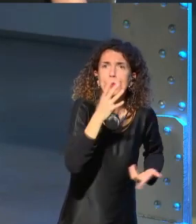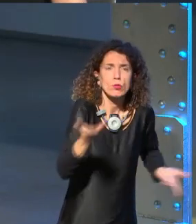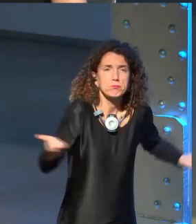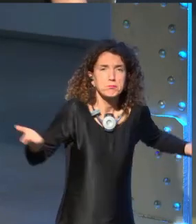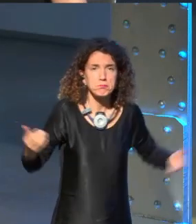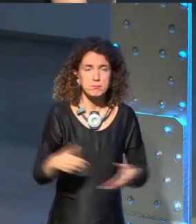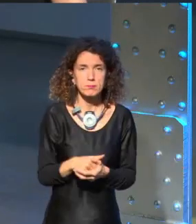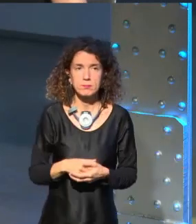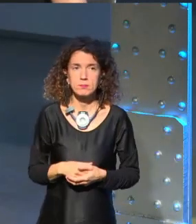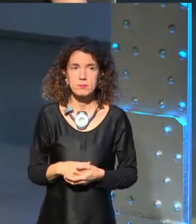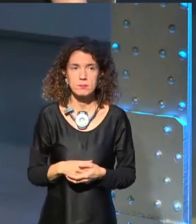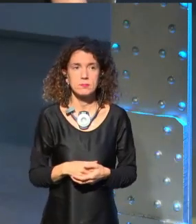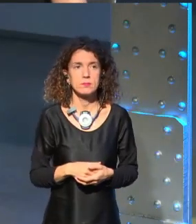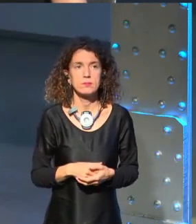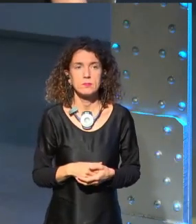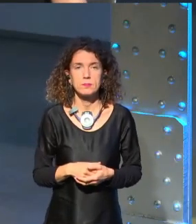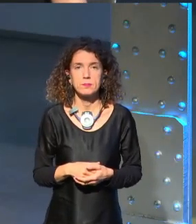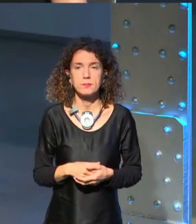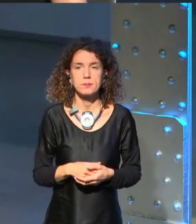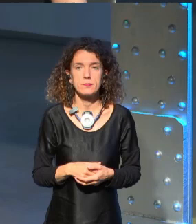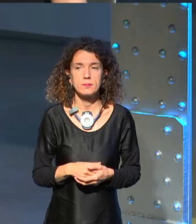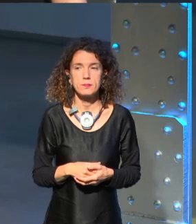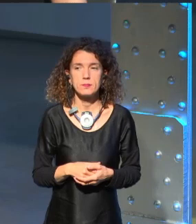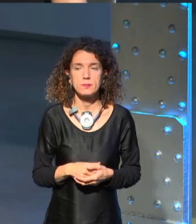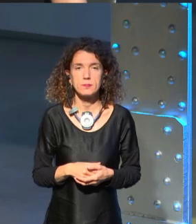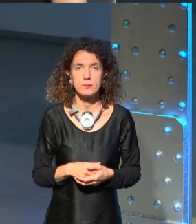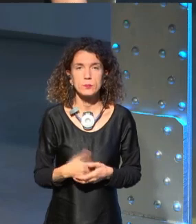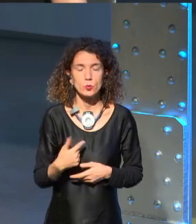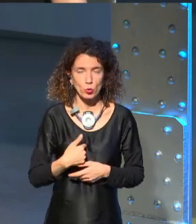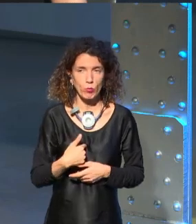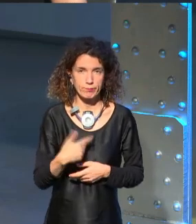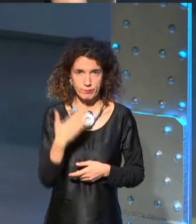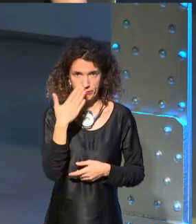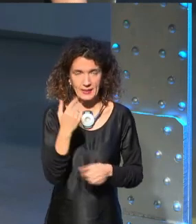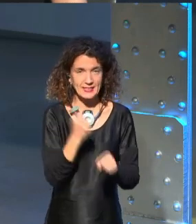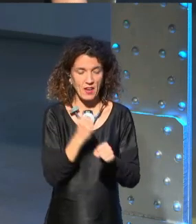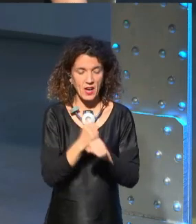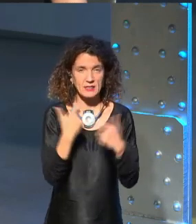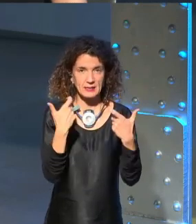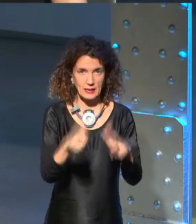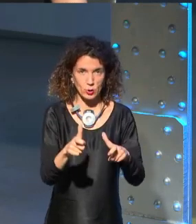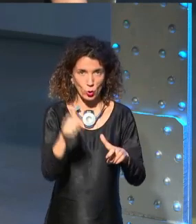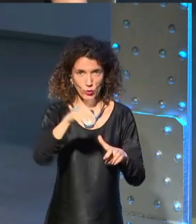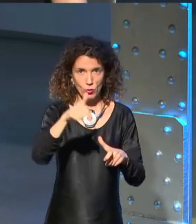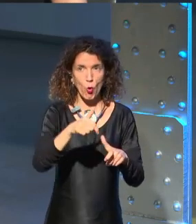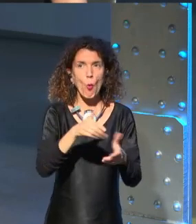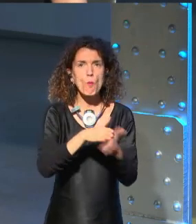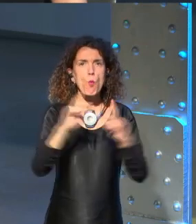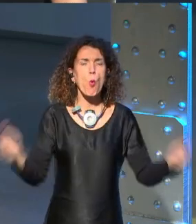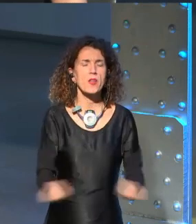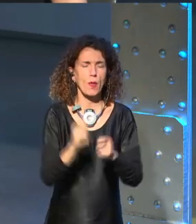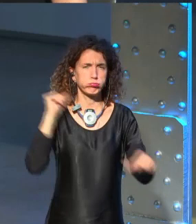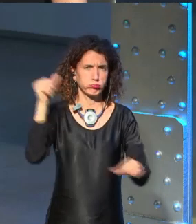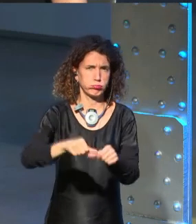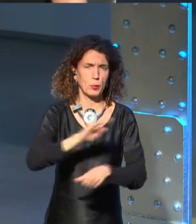Well, when I was in the advertising business for many years, and when I retired from the advertising business, I had